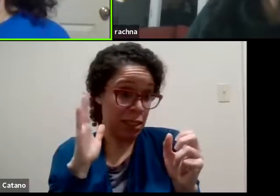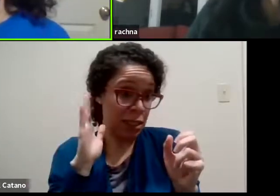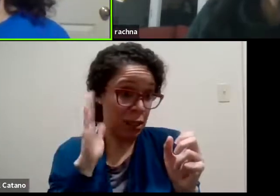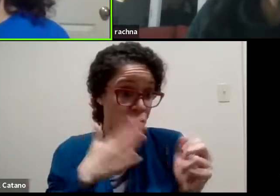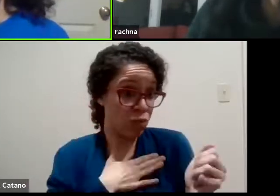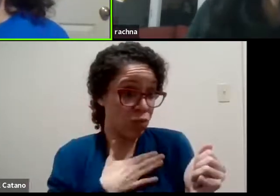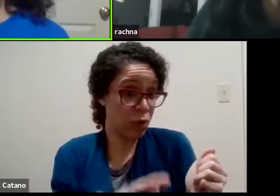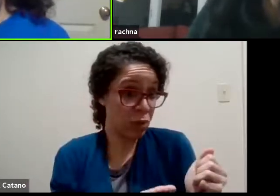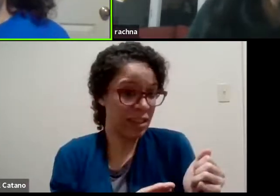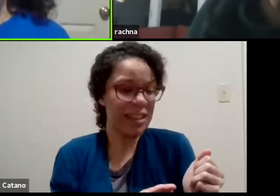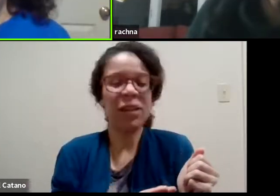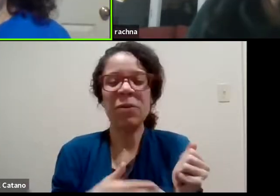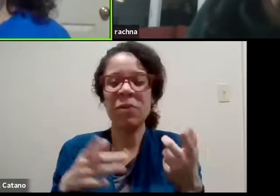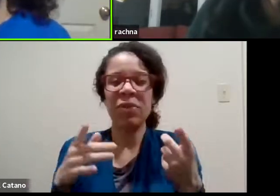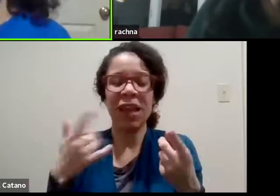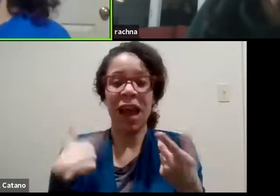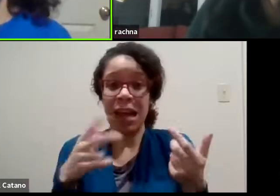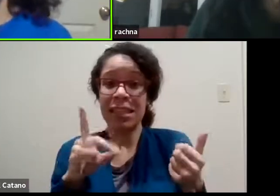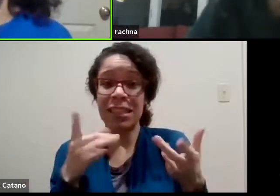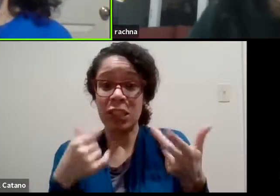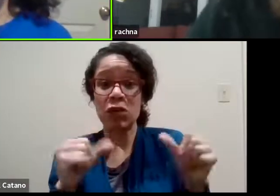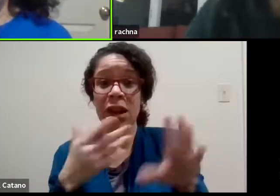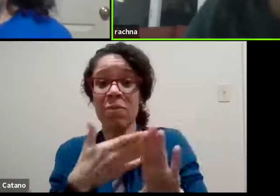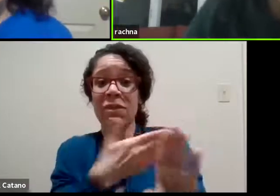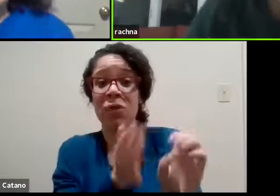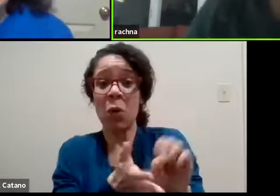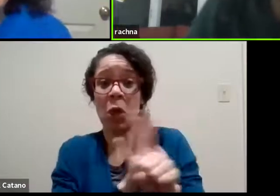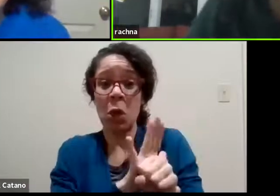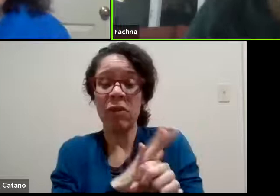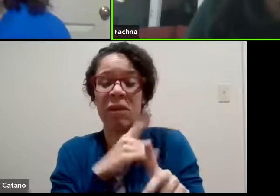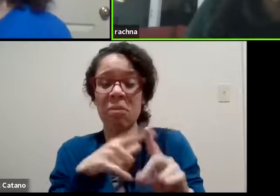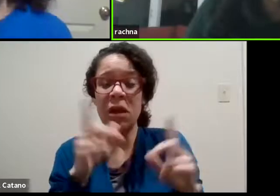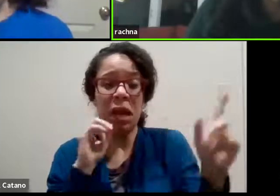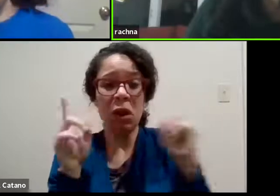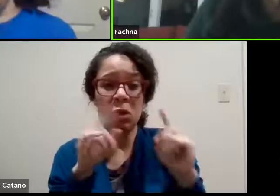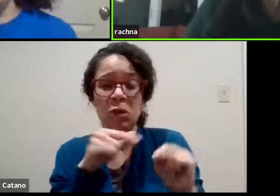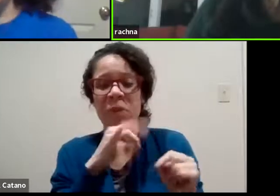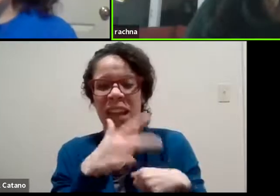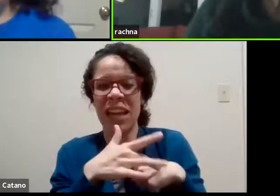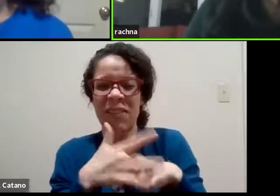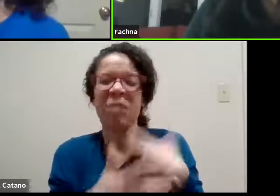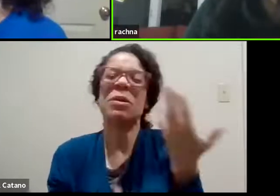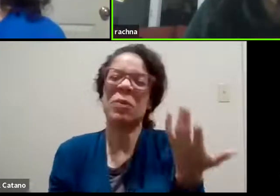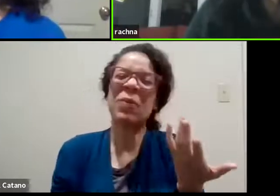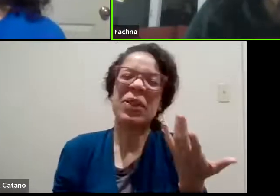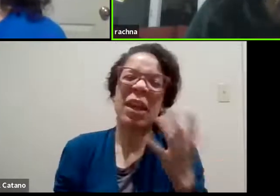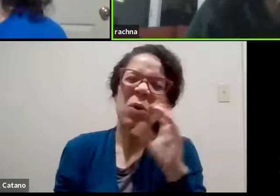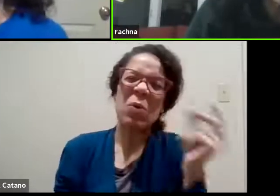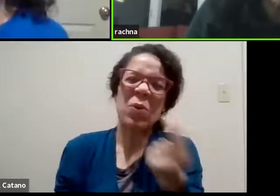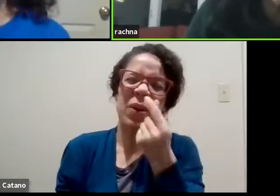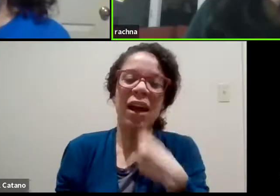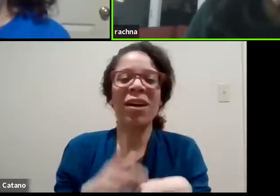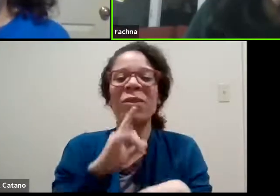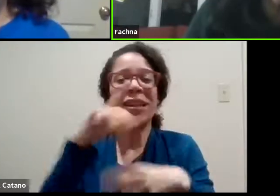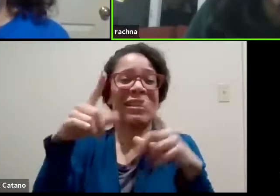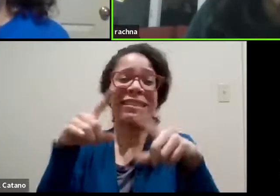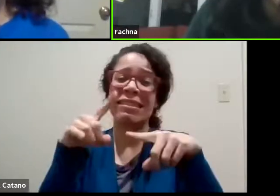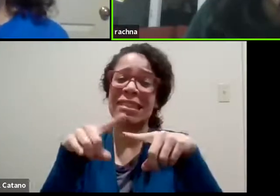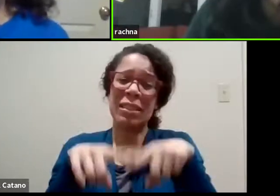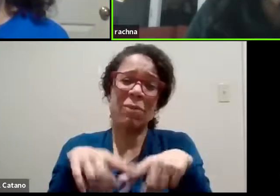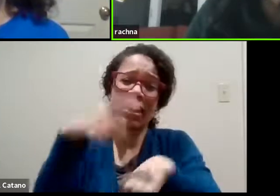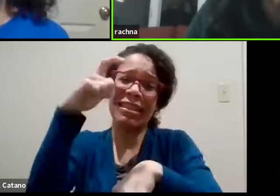I tried before COVID. I was told you were not available for our youth. No. I mean, it's a matter of timing.